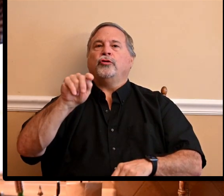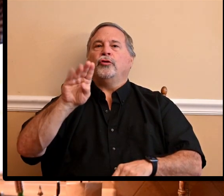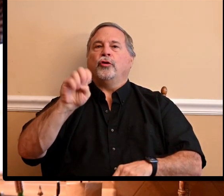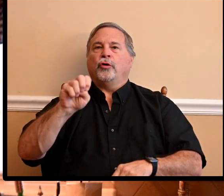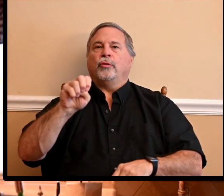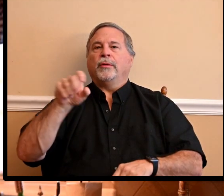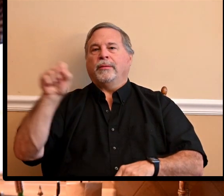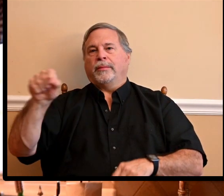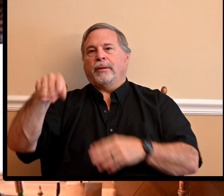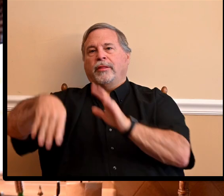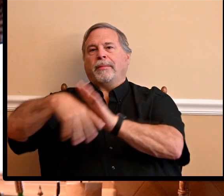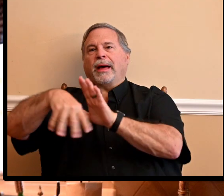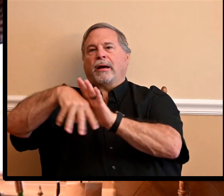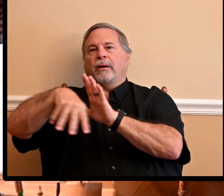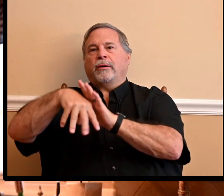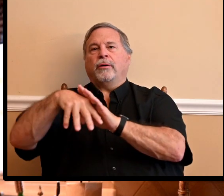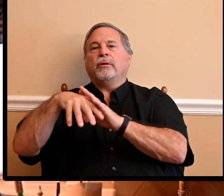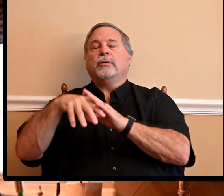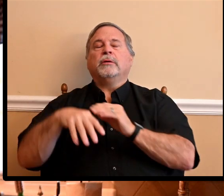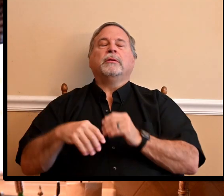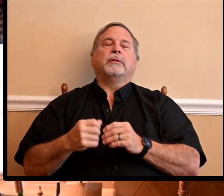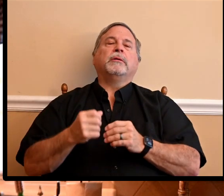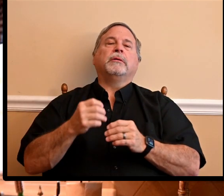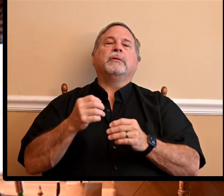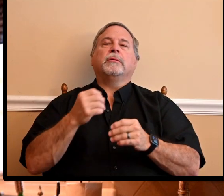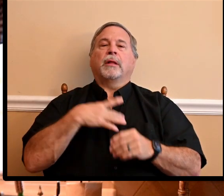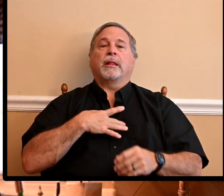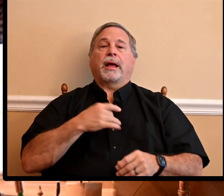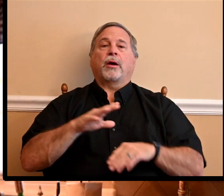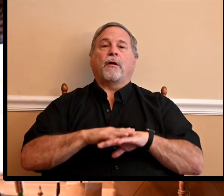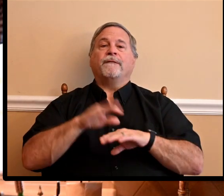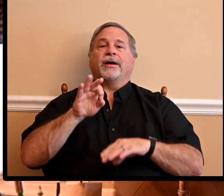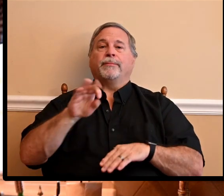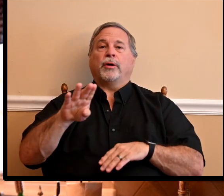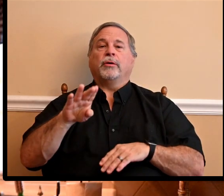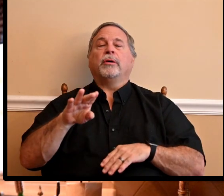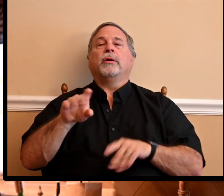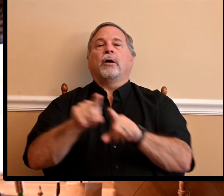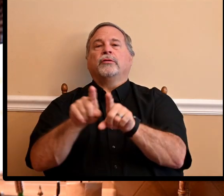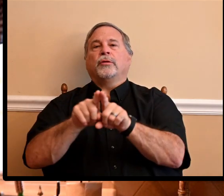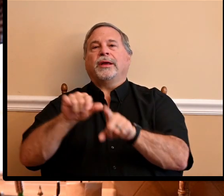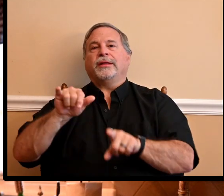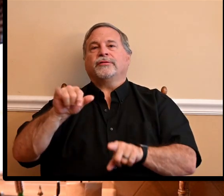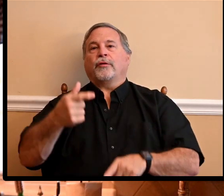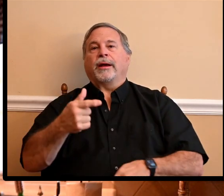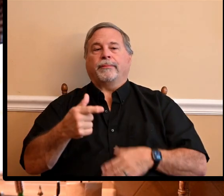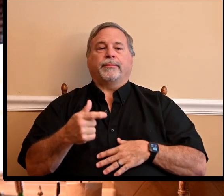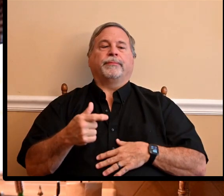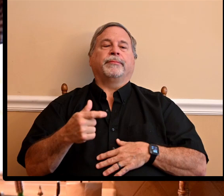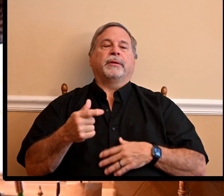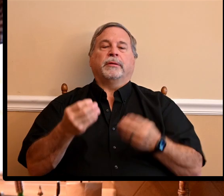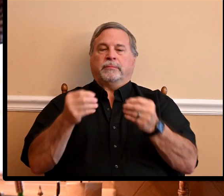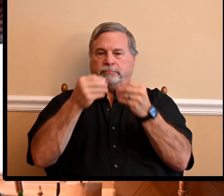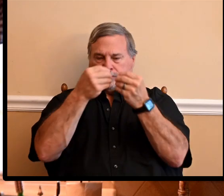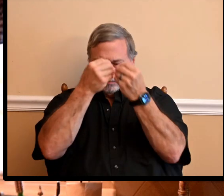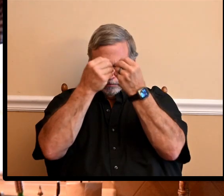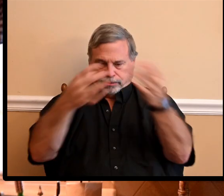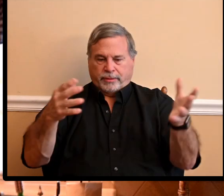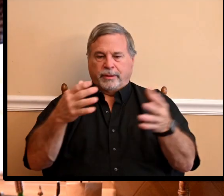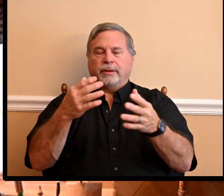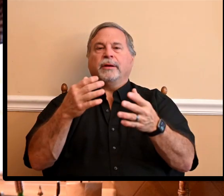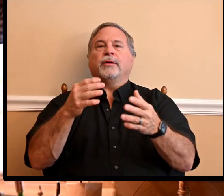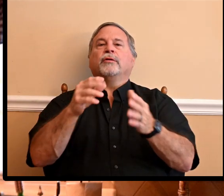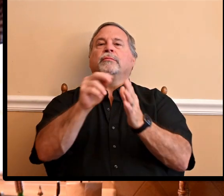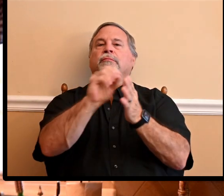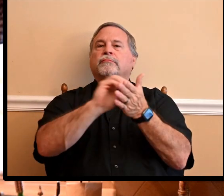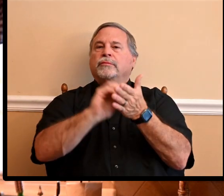to us on YouTube, that you click the bell so that you'll get any of these that I'm making as they come up. You can like us on Facebook. We also are on Instagram. Send